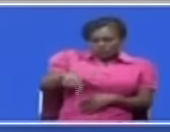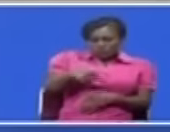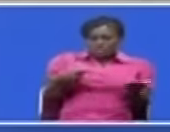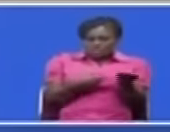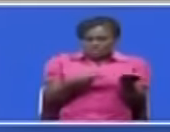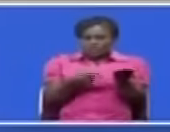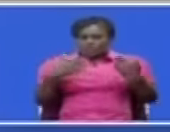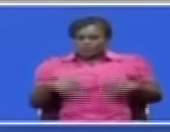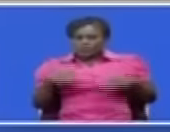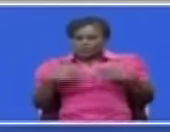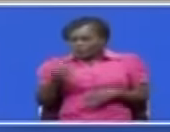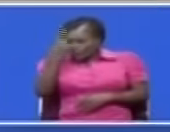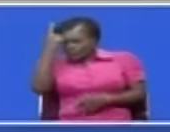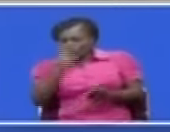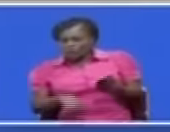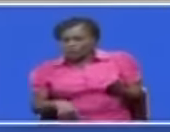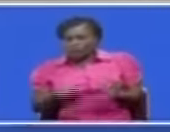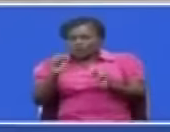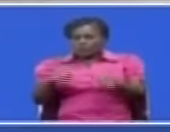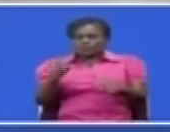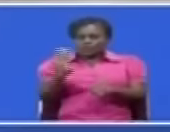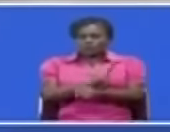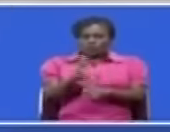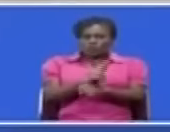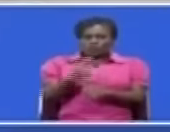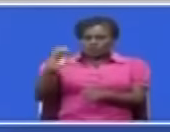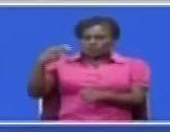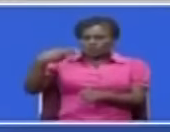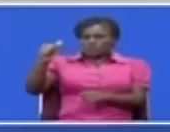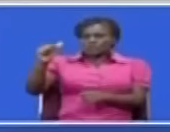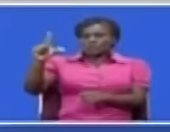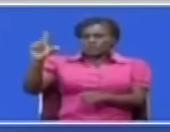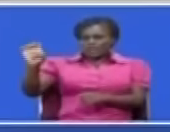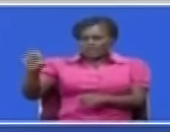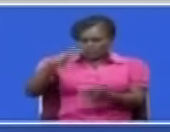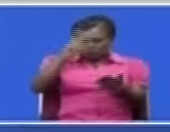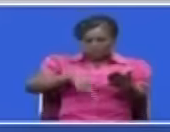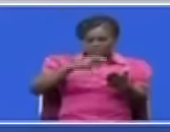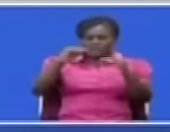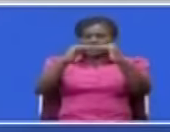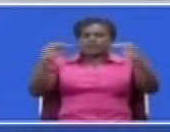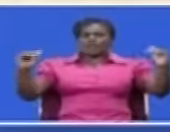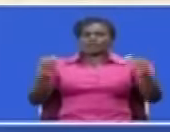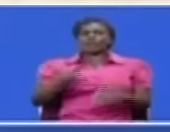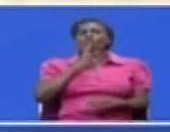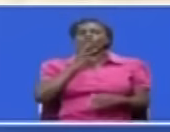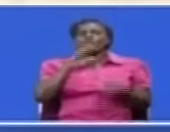digital people, we realized that we could use the scale to read the level during floods.